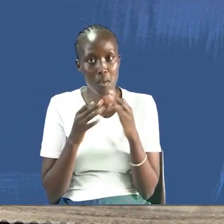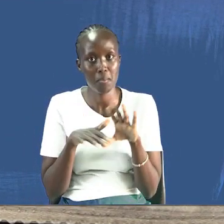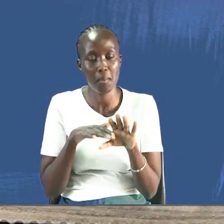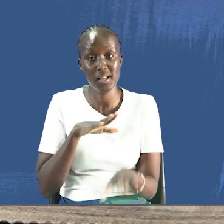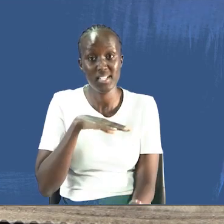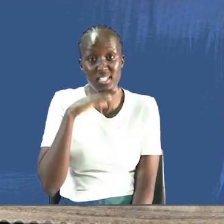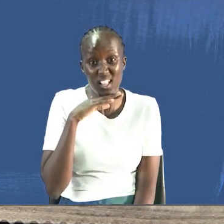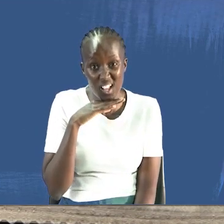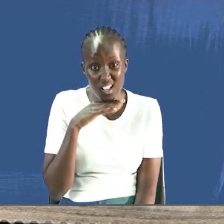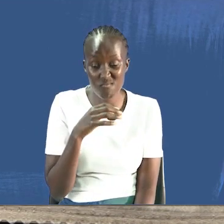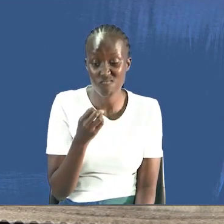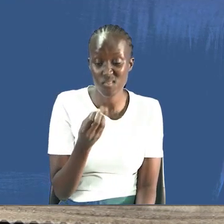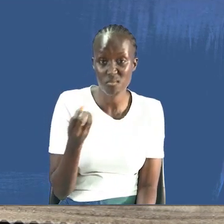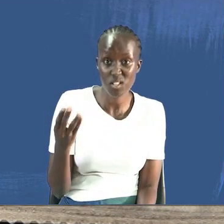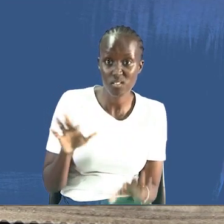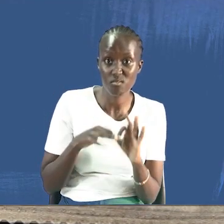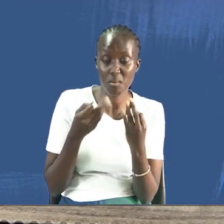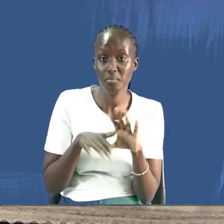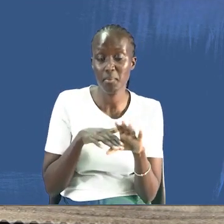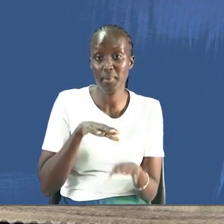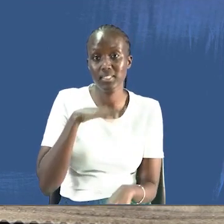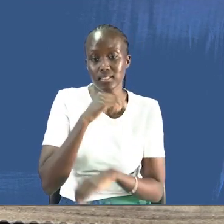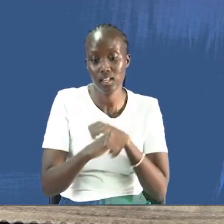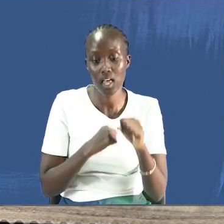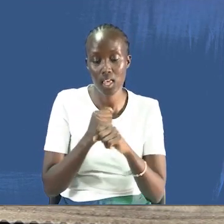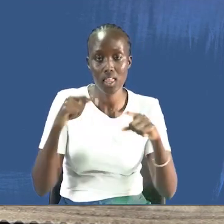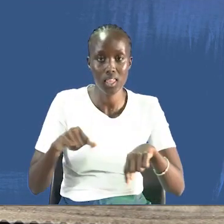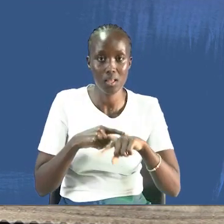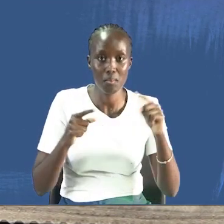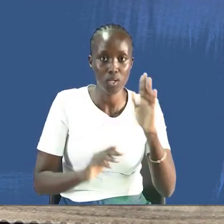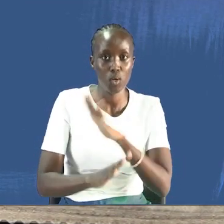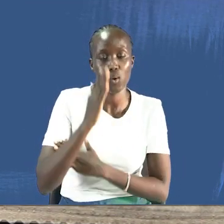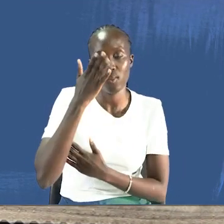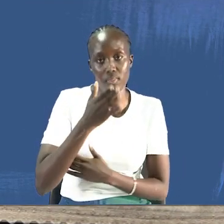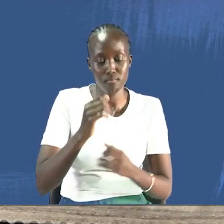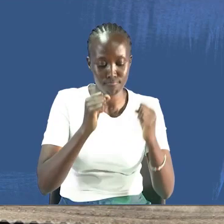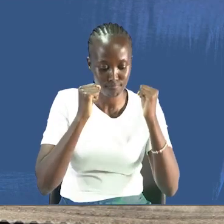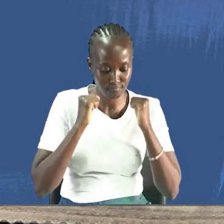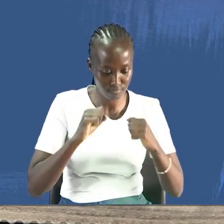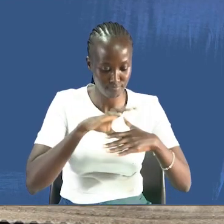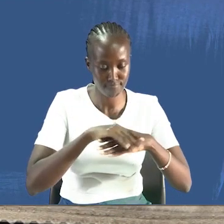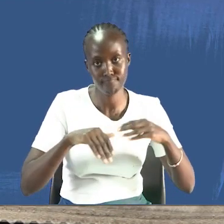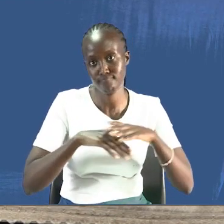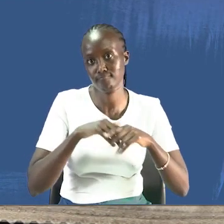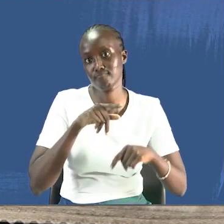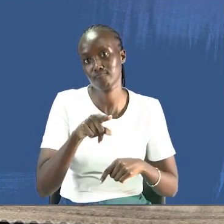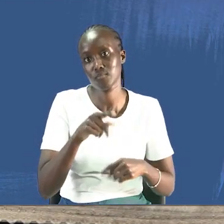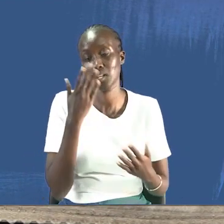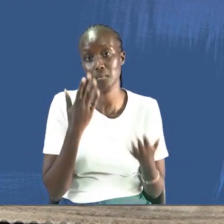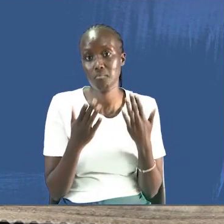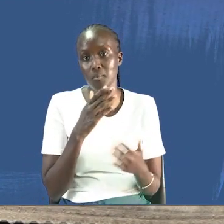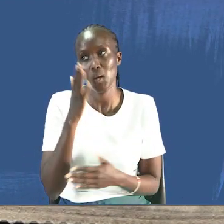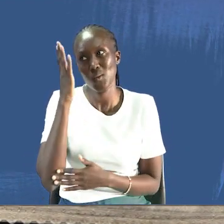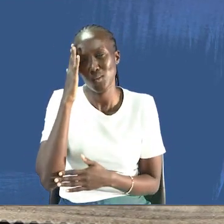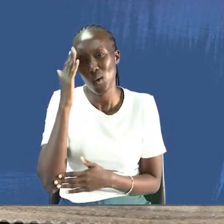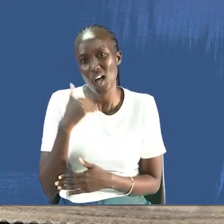one person, by a number of your family members this year, but the Lord has been there to strengthen you. That you know you have gone